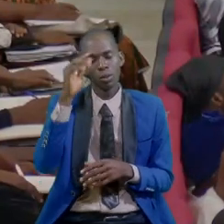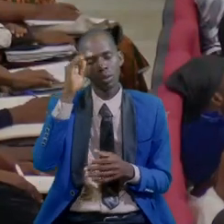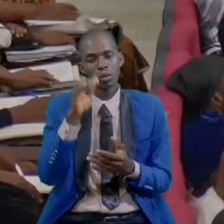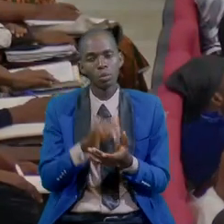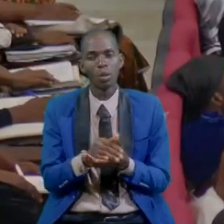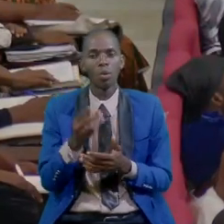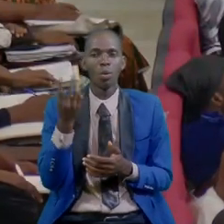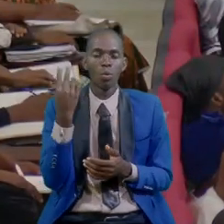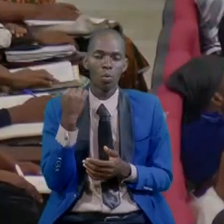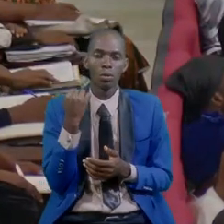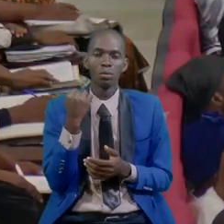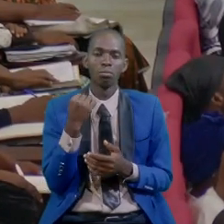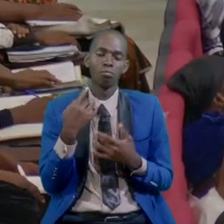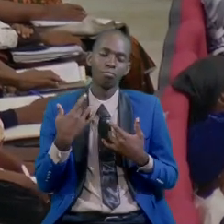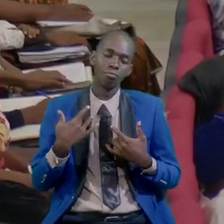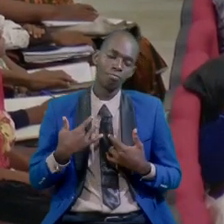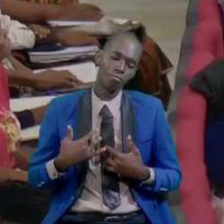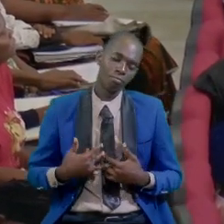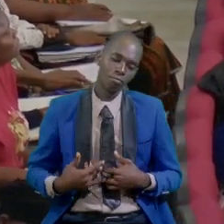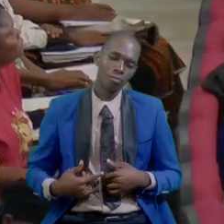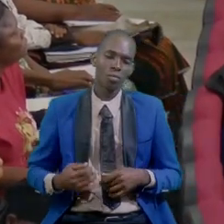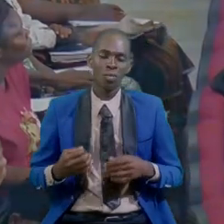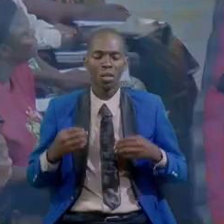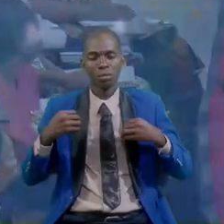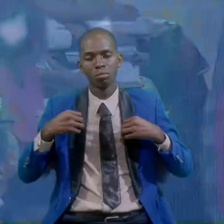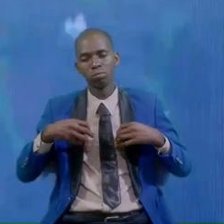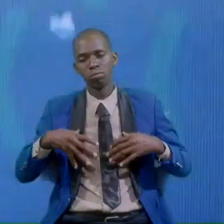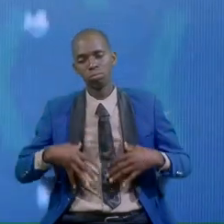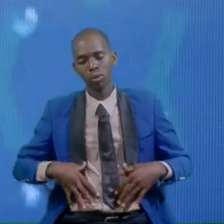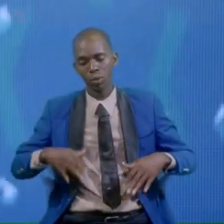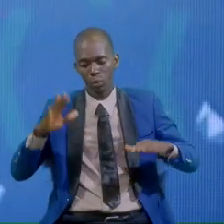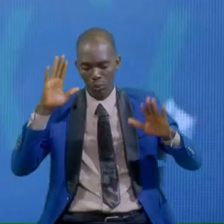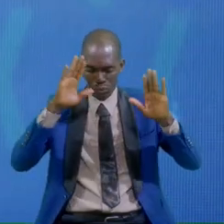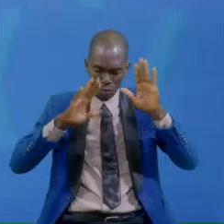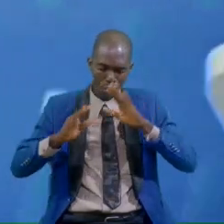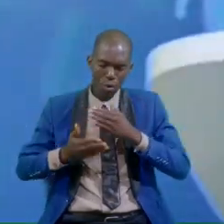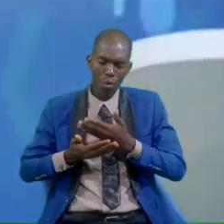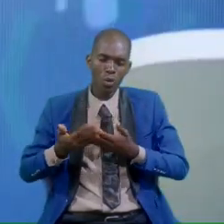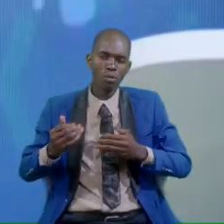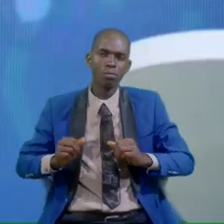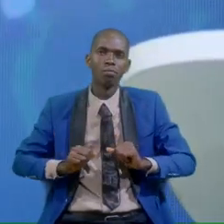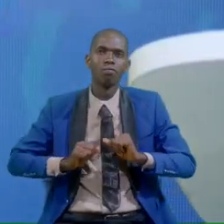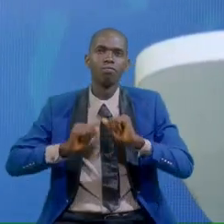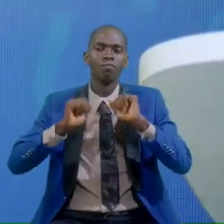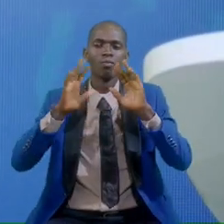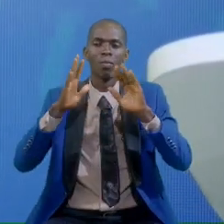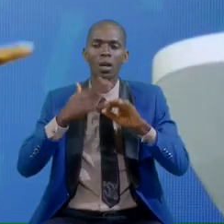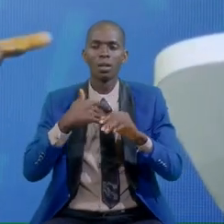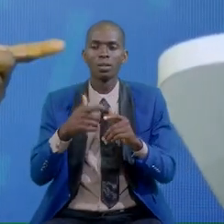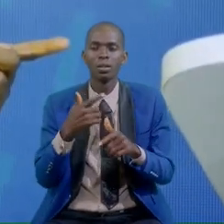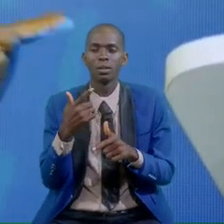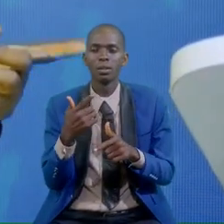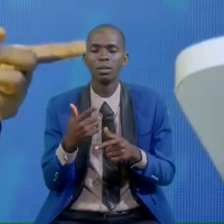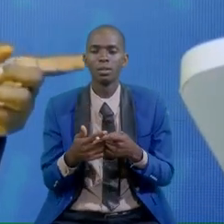was discouraged and distressed and depressed and almost giving up. And then when